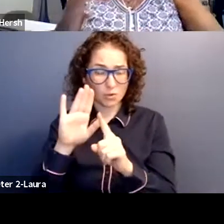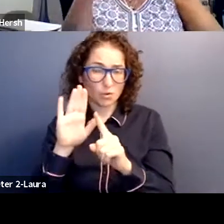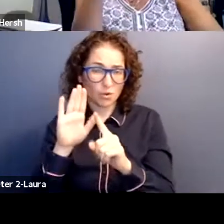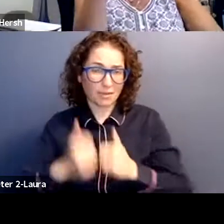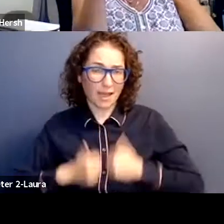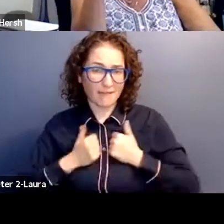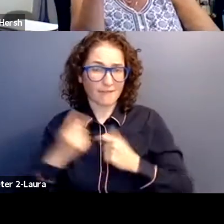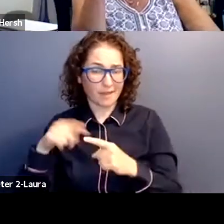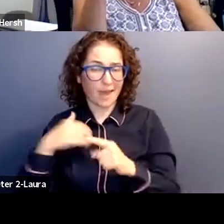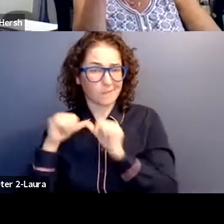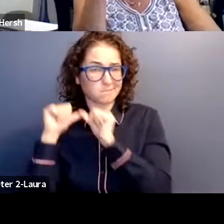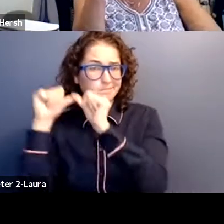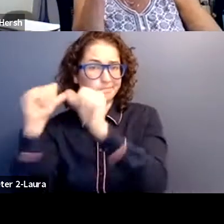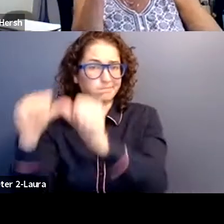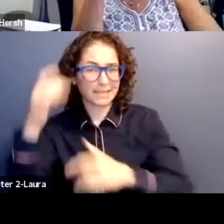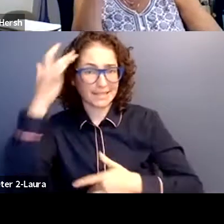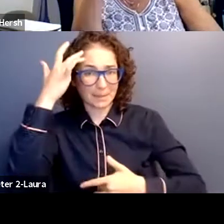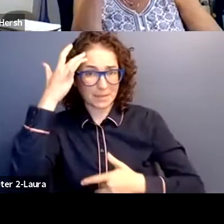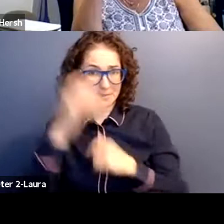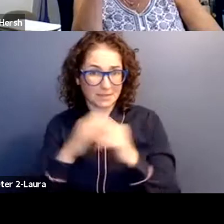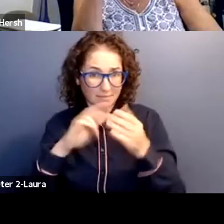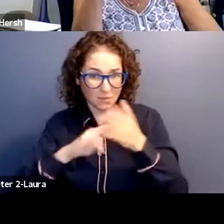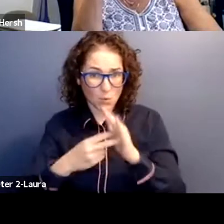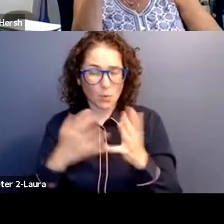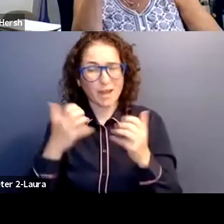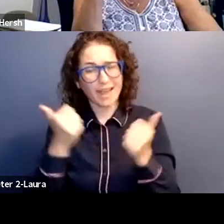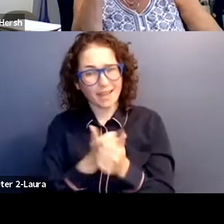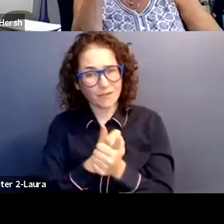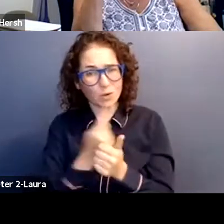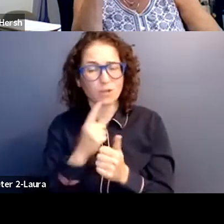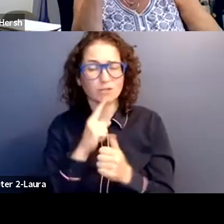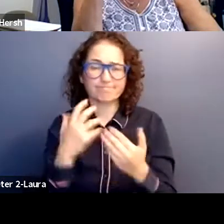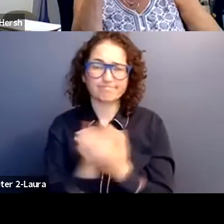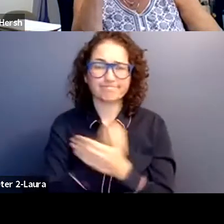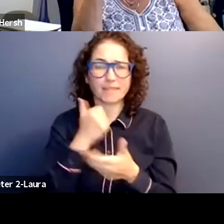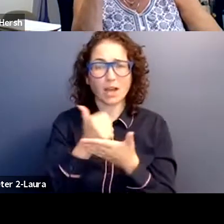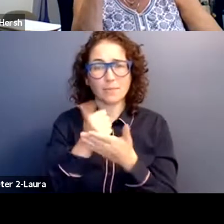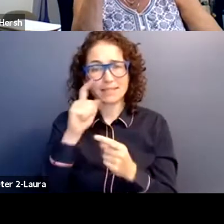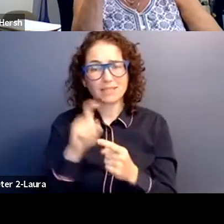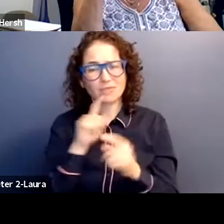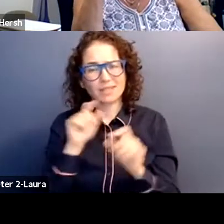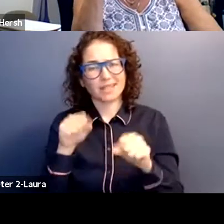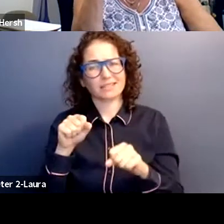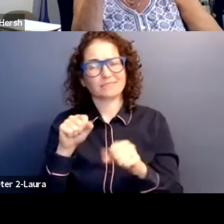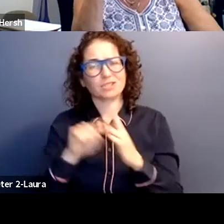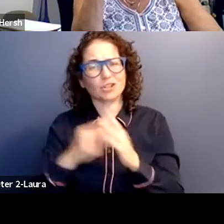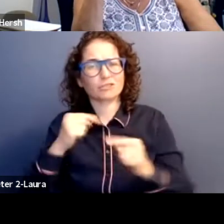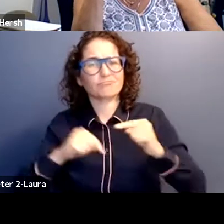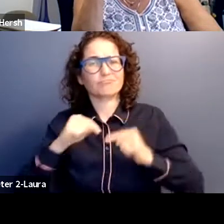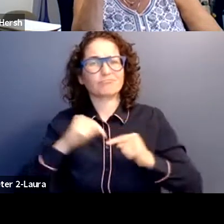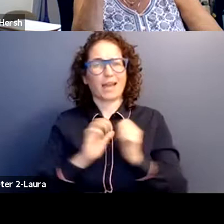hauler symptoms. The intent is for everyone to get the help they need to get back to them more themselves that it really